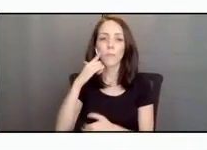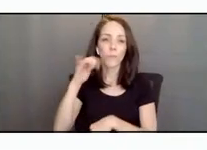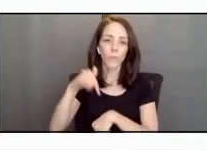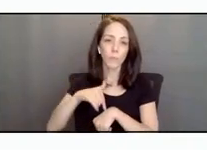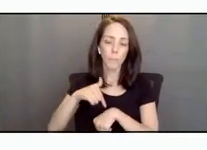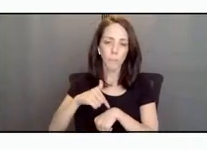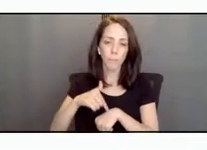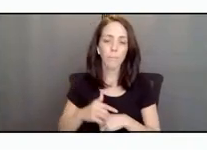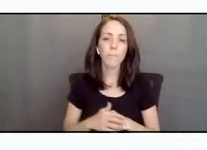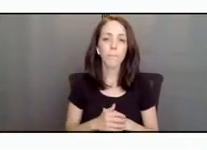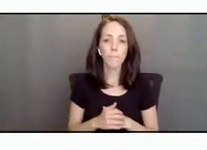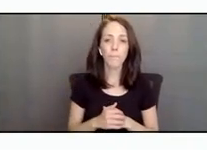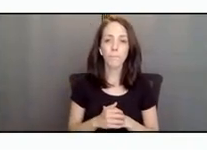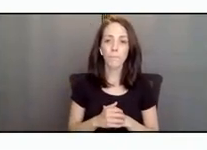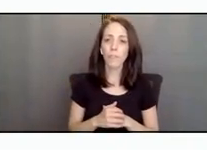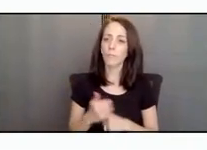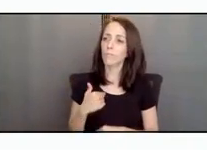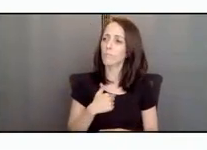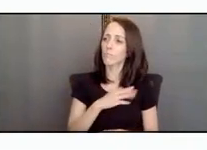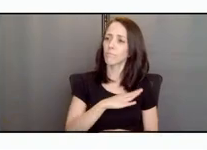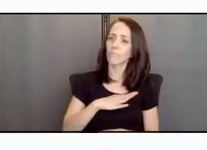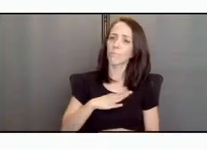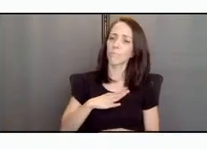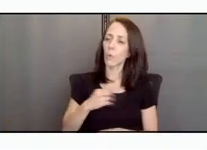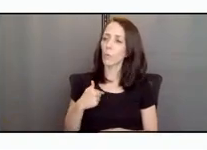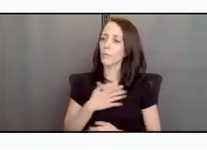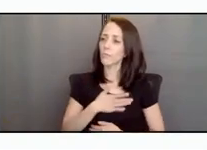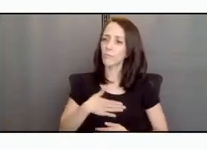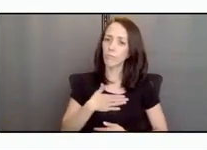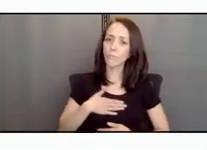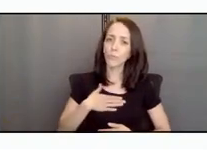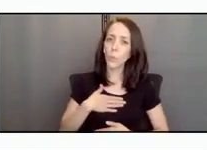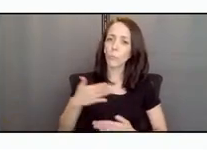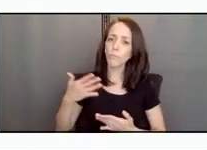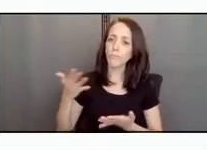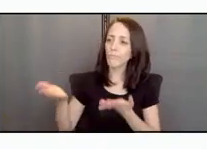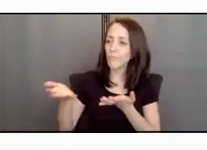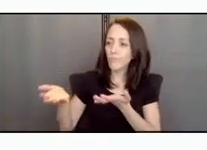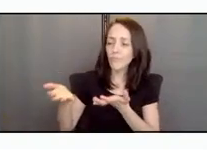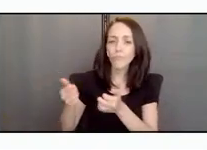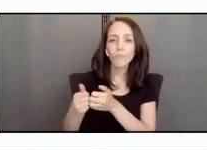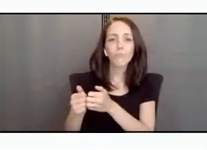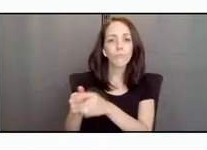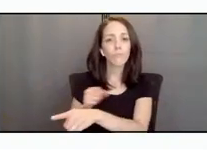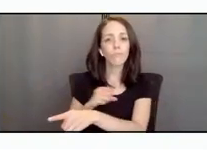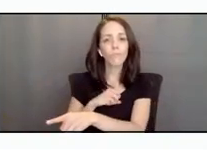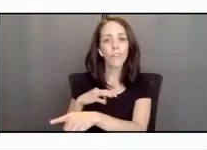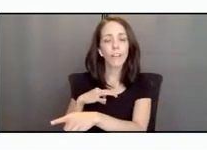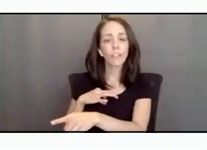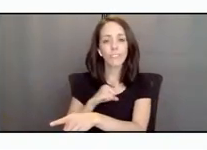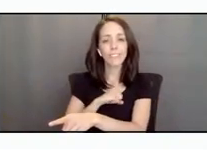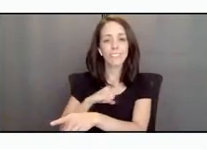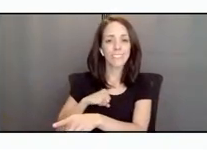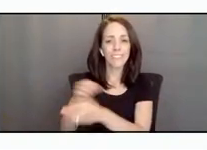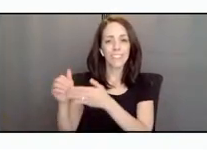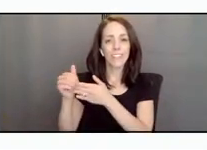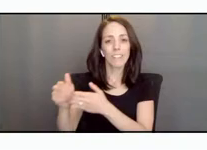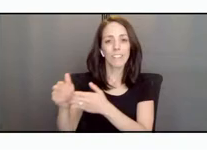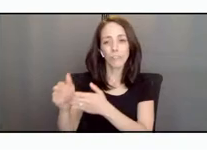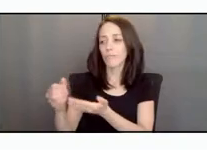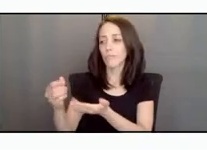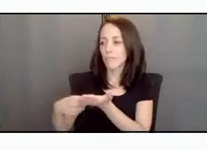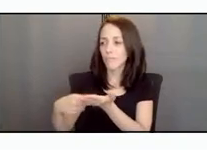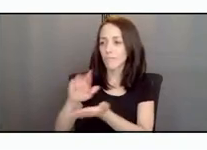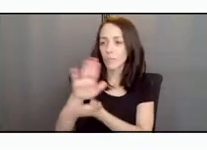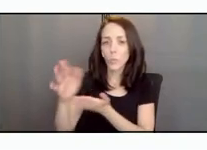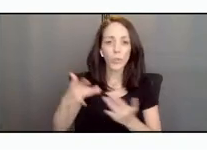too, as a board, enjoy the interaction with the Faculty Senate leadership to discuss your concerns and take